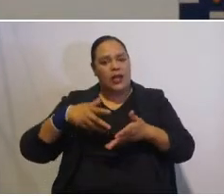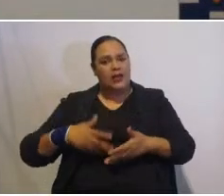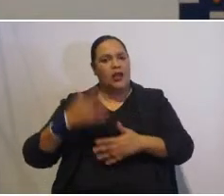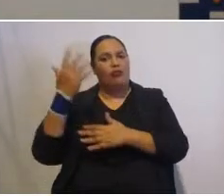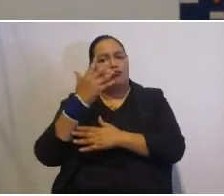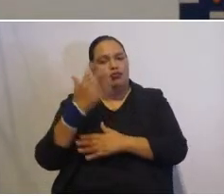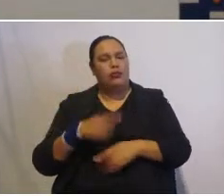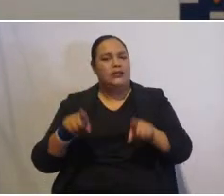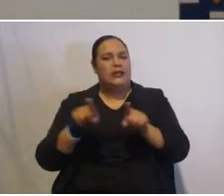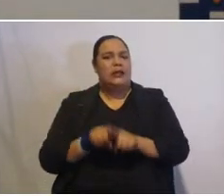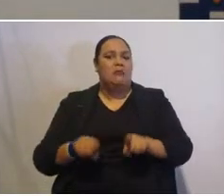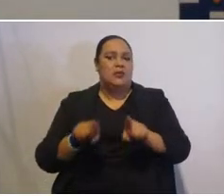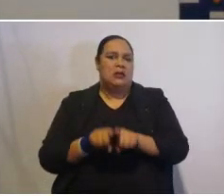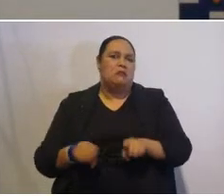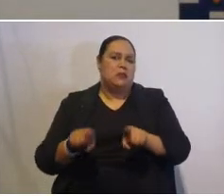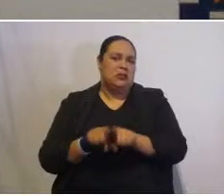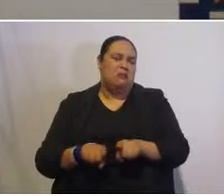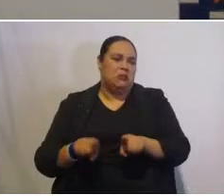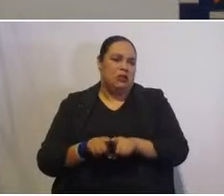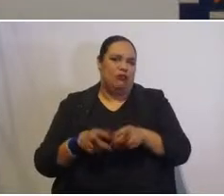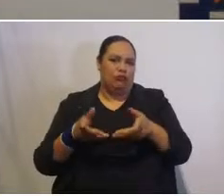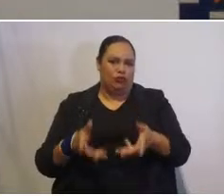one thing over and over and again.